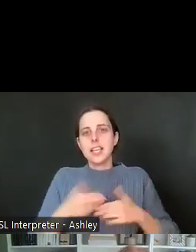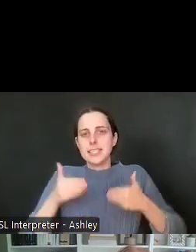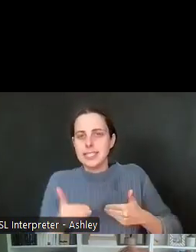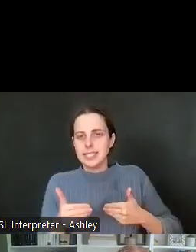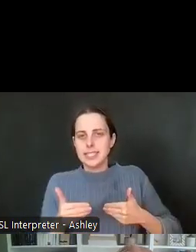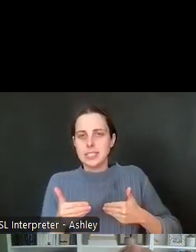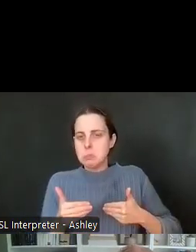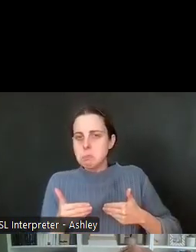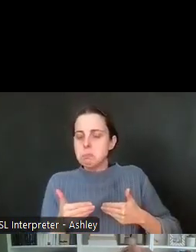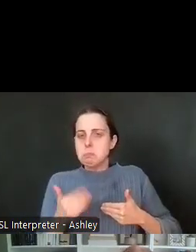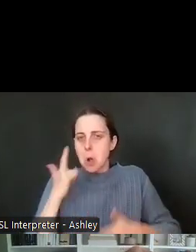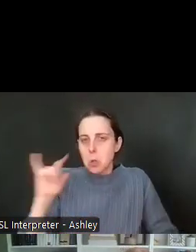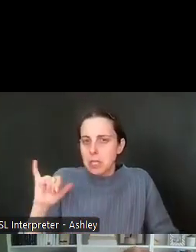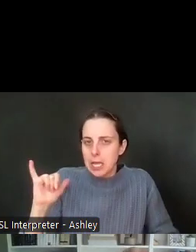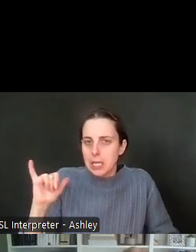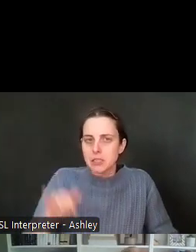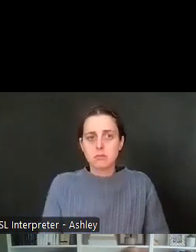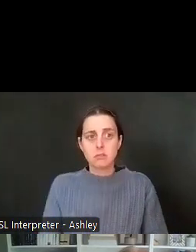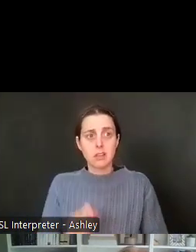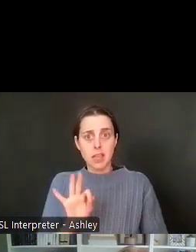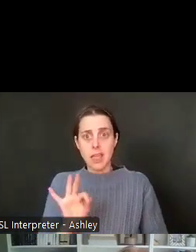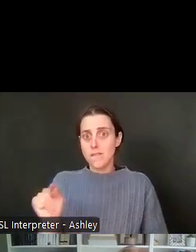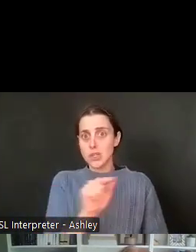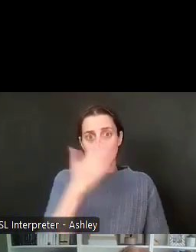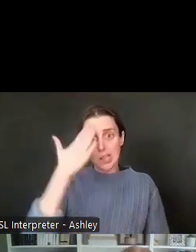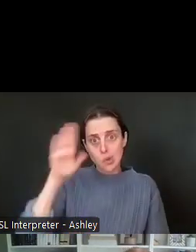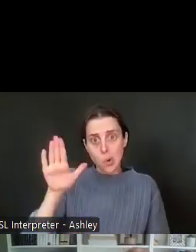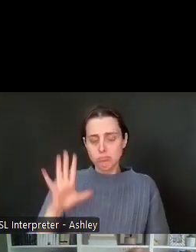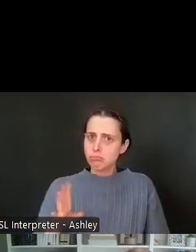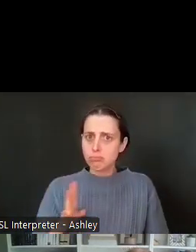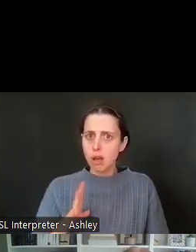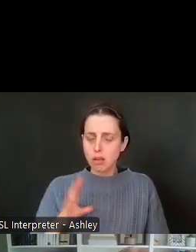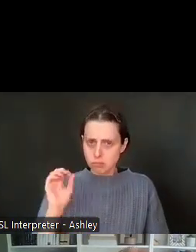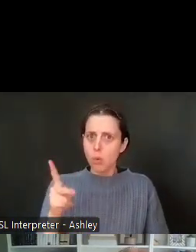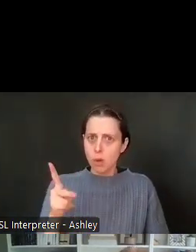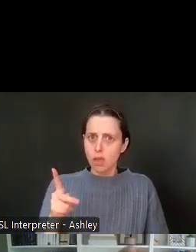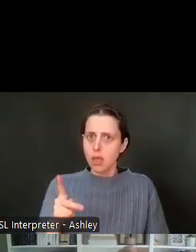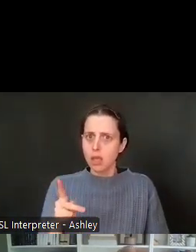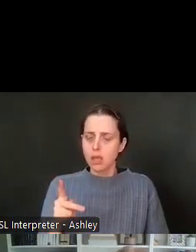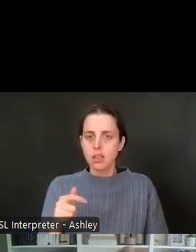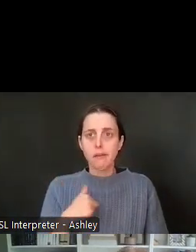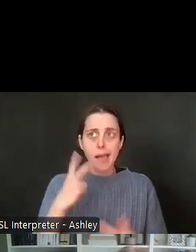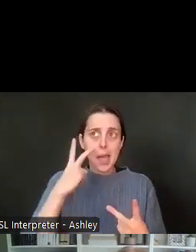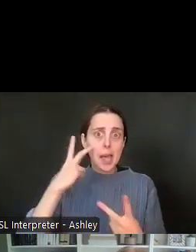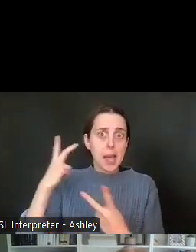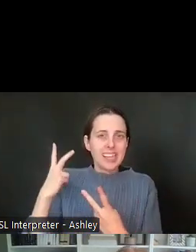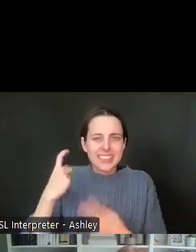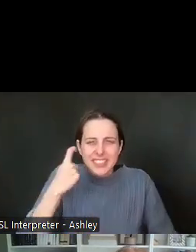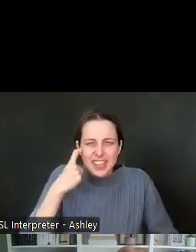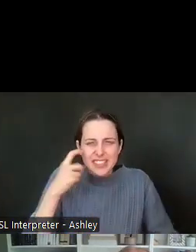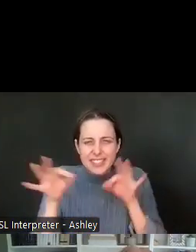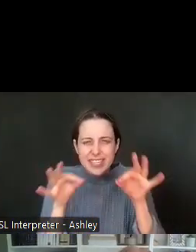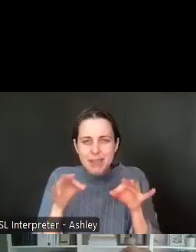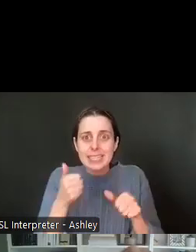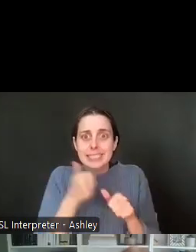And not knowing is an okay answer. As I think back to all of those photos that you just looked at,